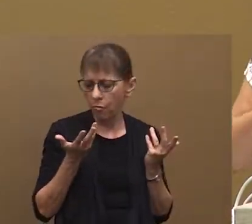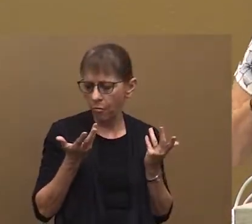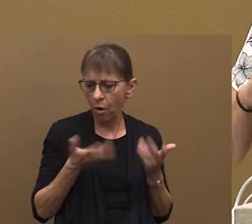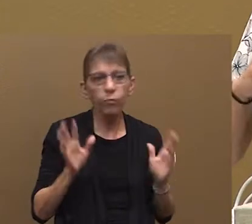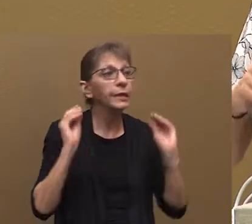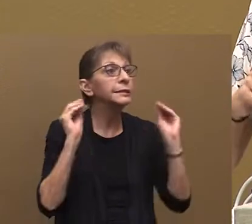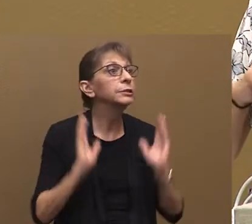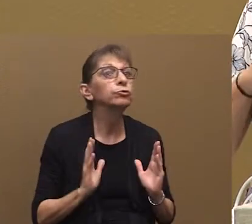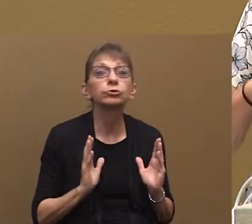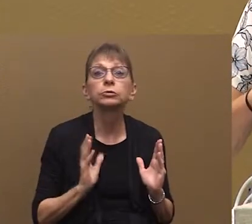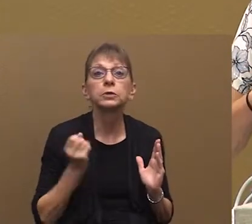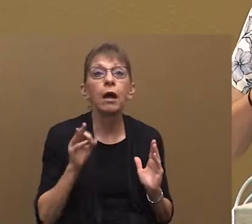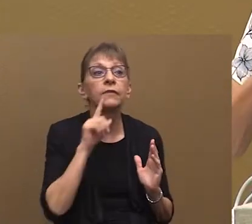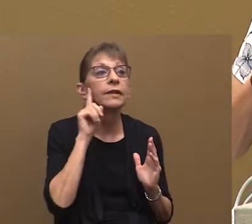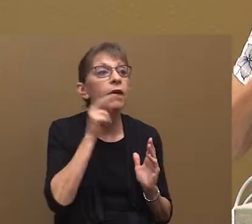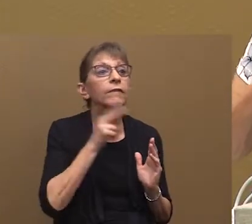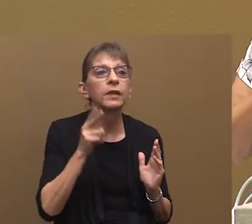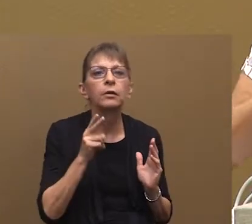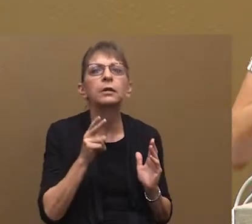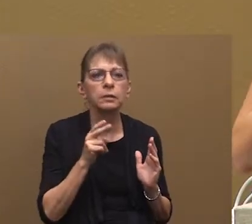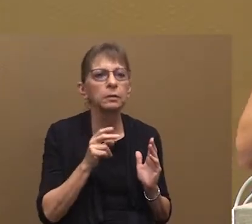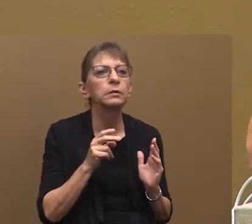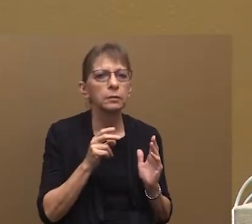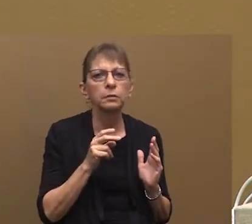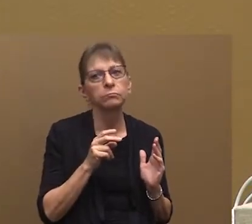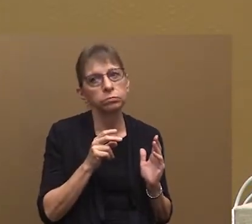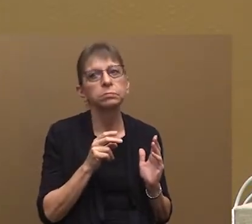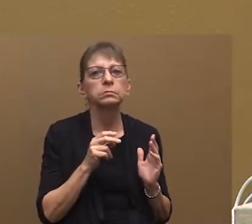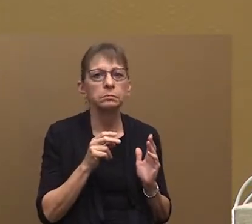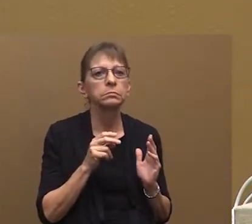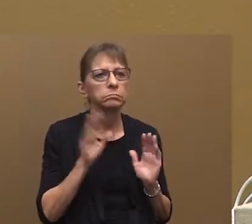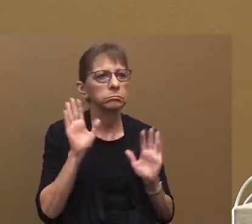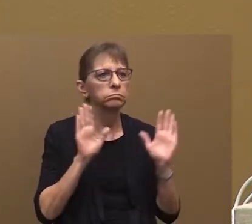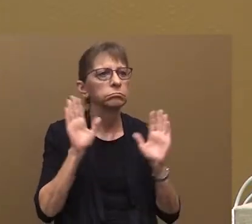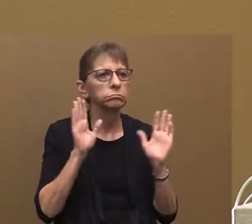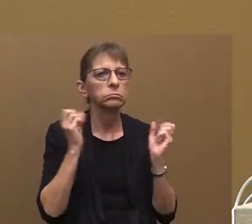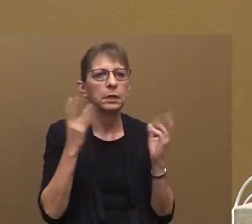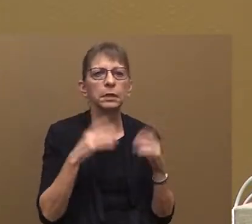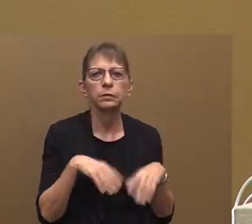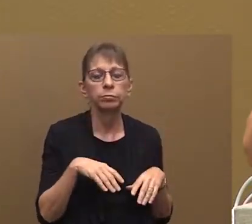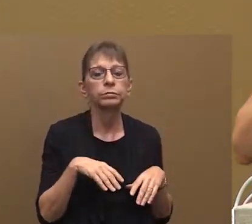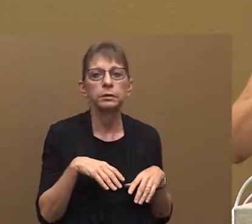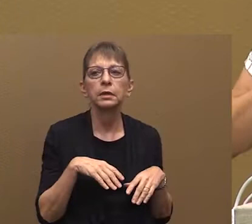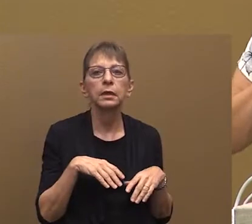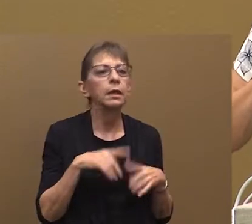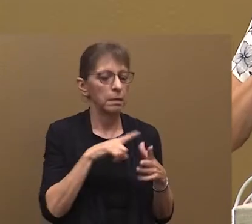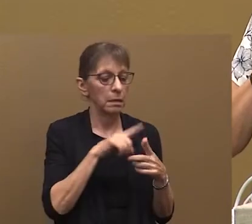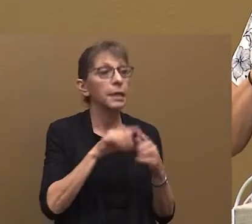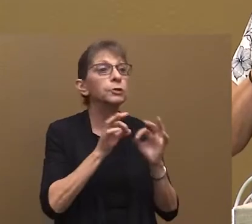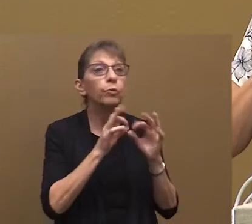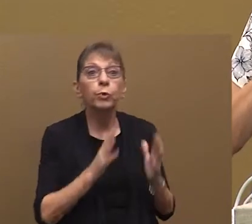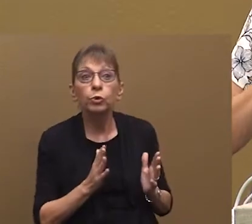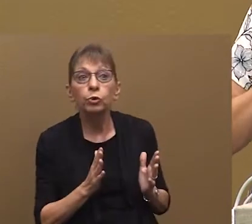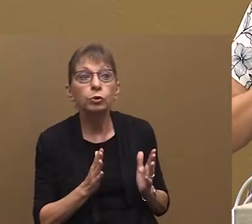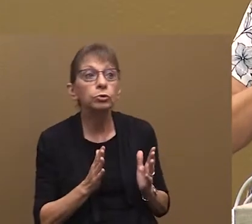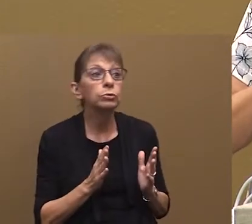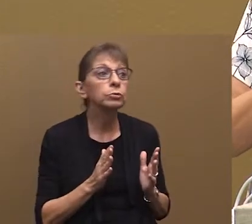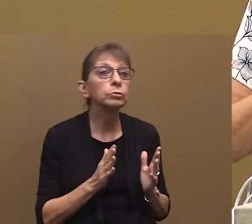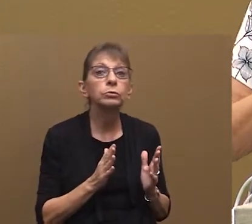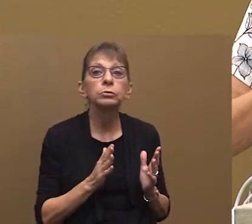are teachers of deaf and hard of hearing students? Okay. How about